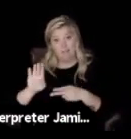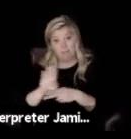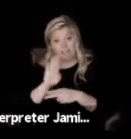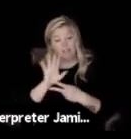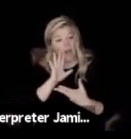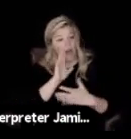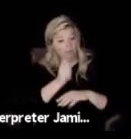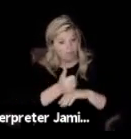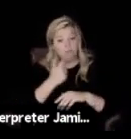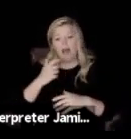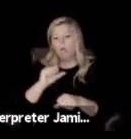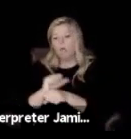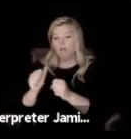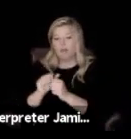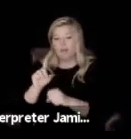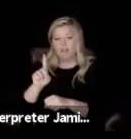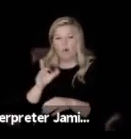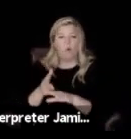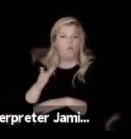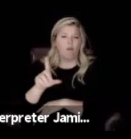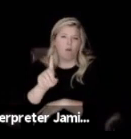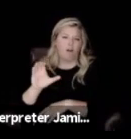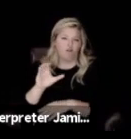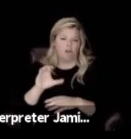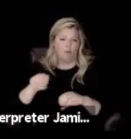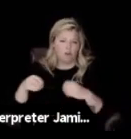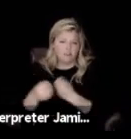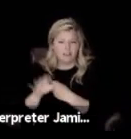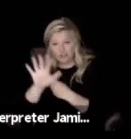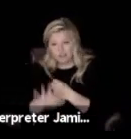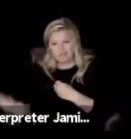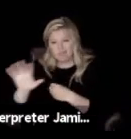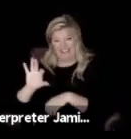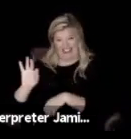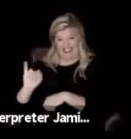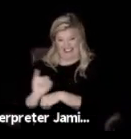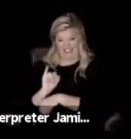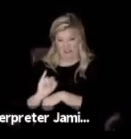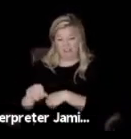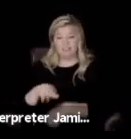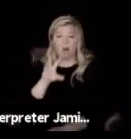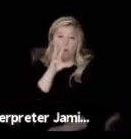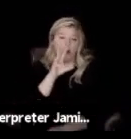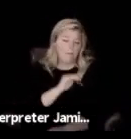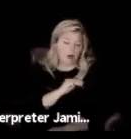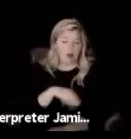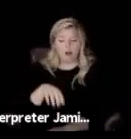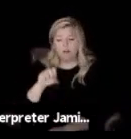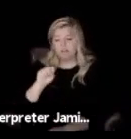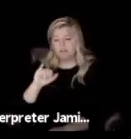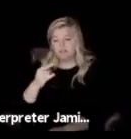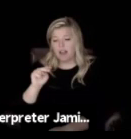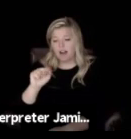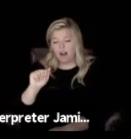100 organizations across 9 industries, including Walmart and Cigna and Bank of America, and the list goes